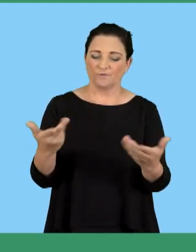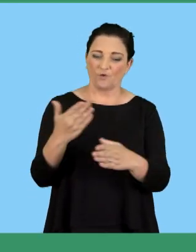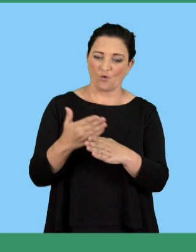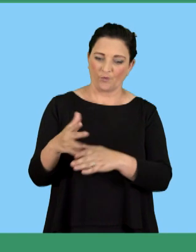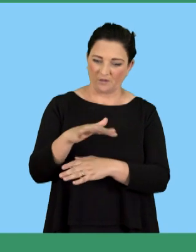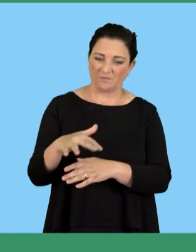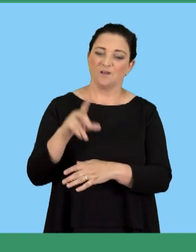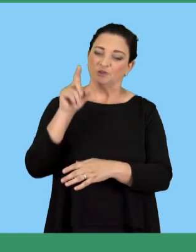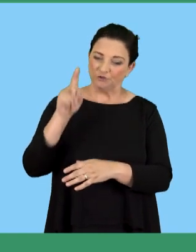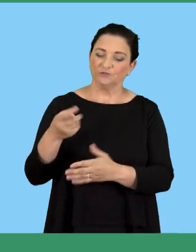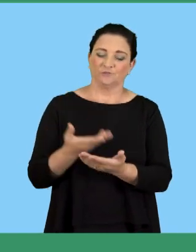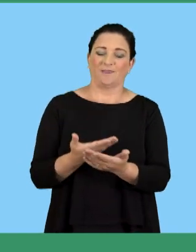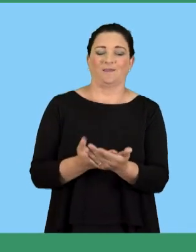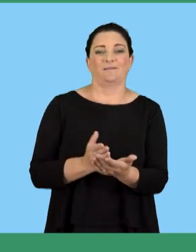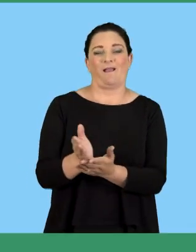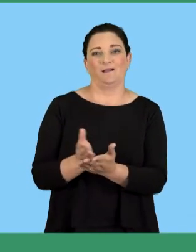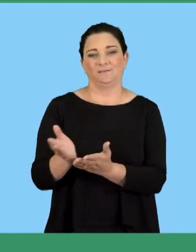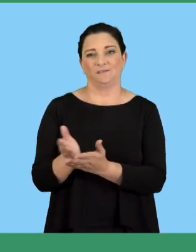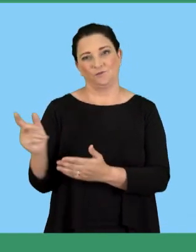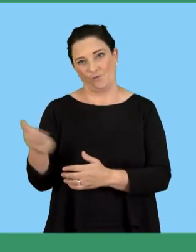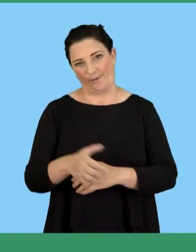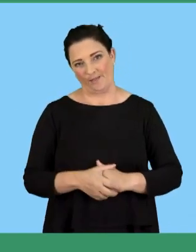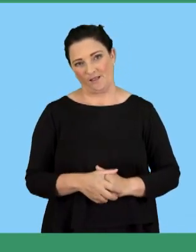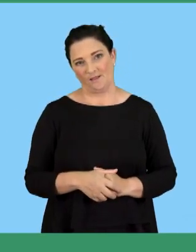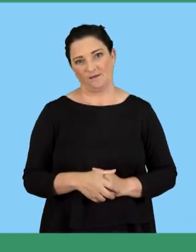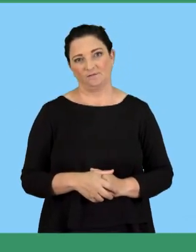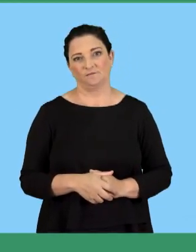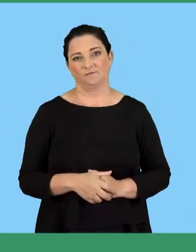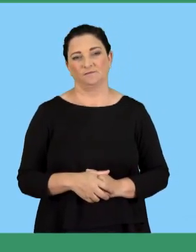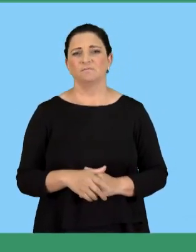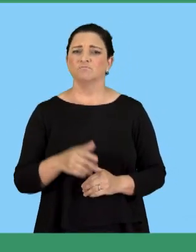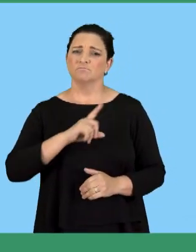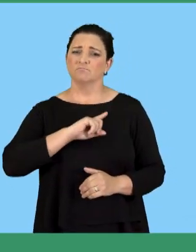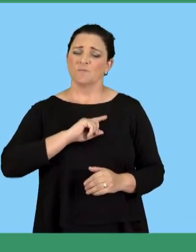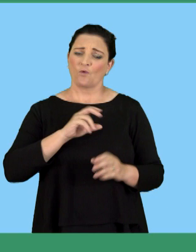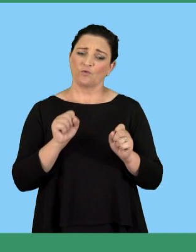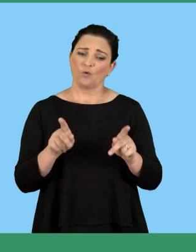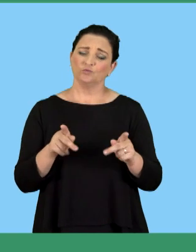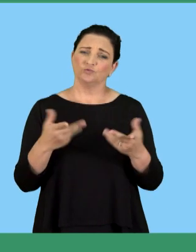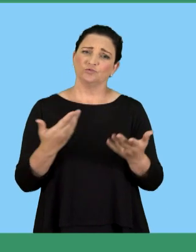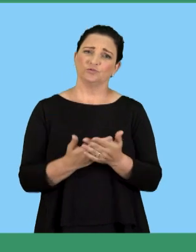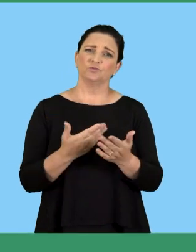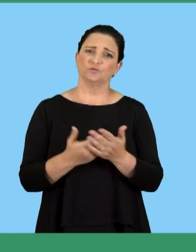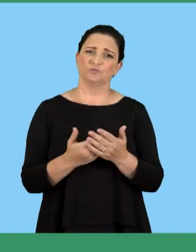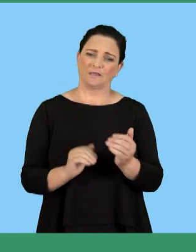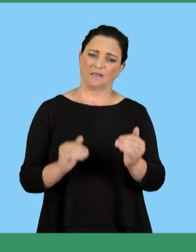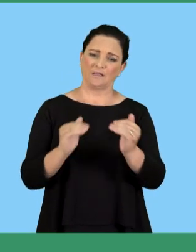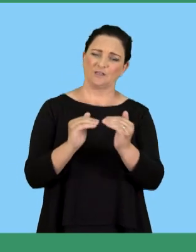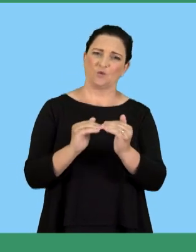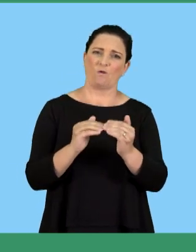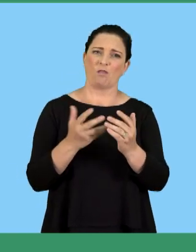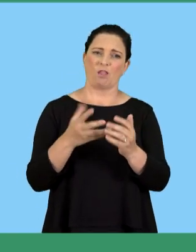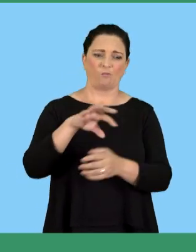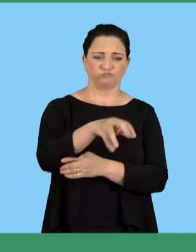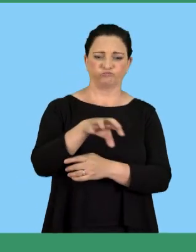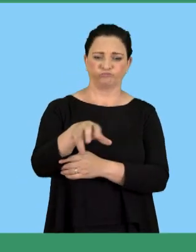So this is the right each person has to be economically active. And then we also have the term social right, which refers to the